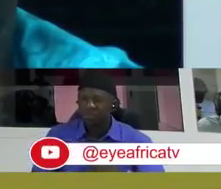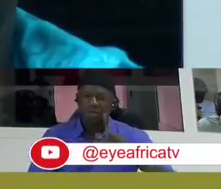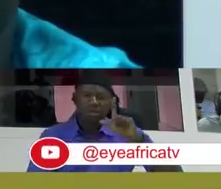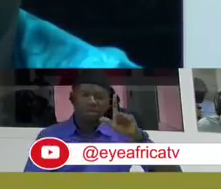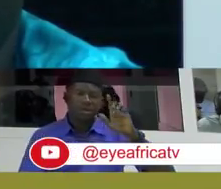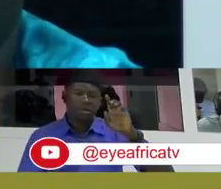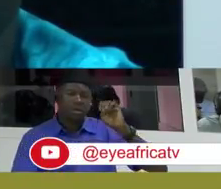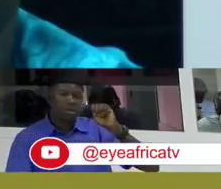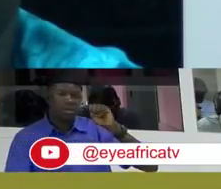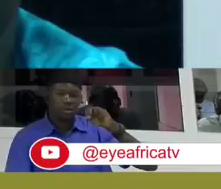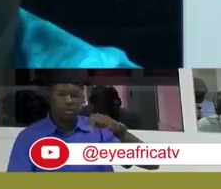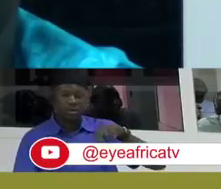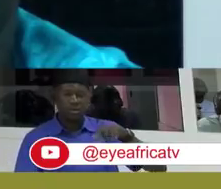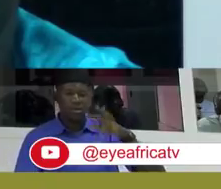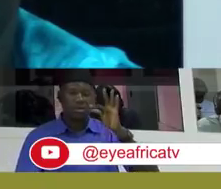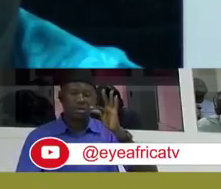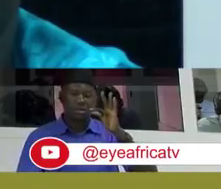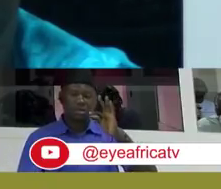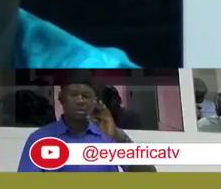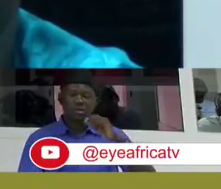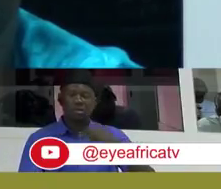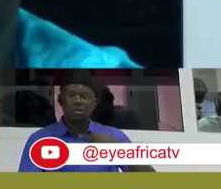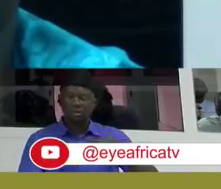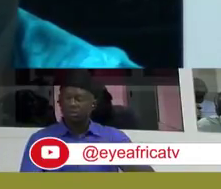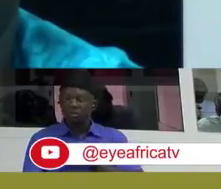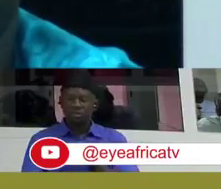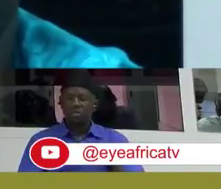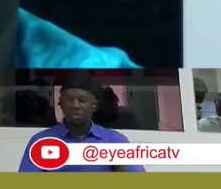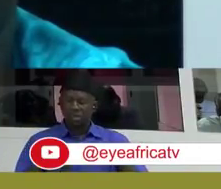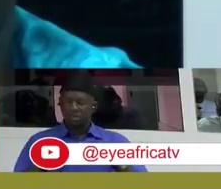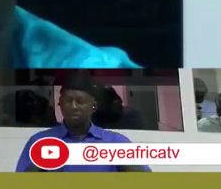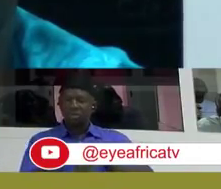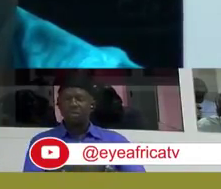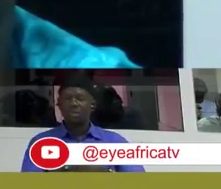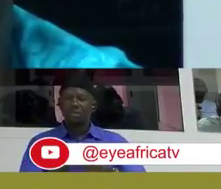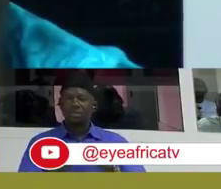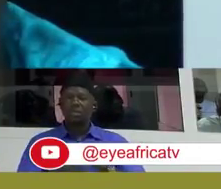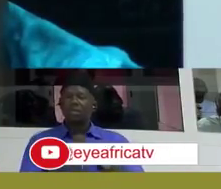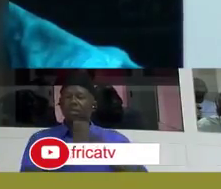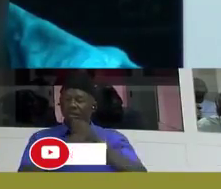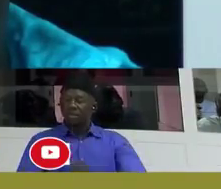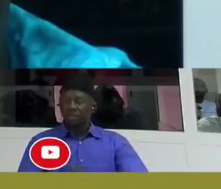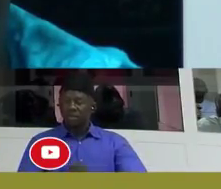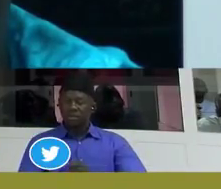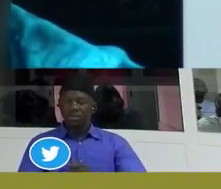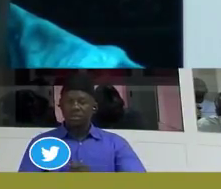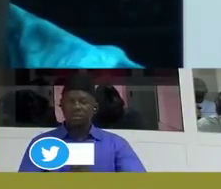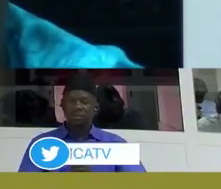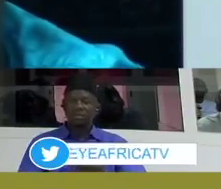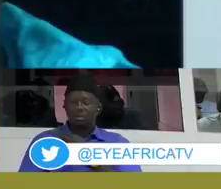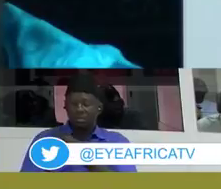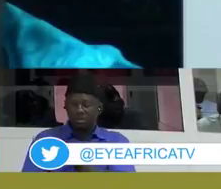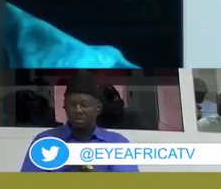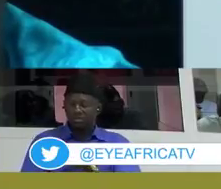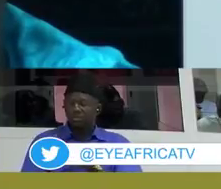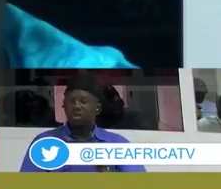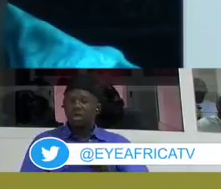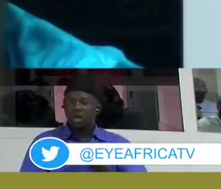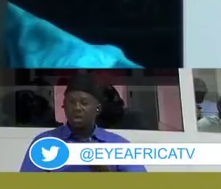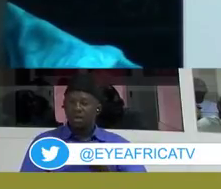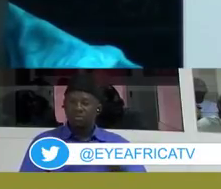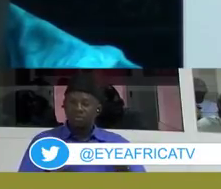allowed in the Christian faith to be having music and dance, then